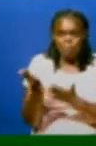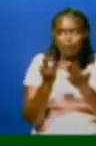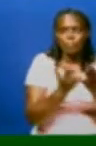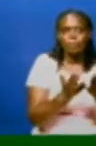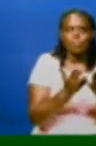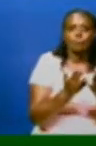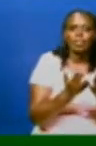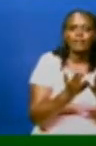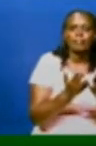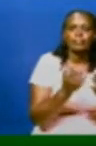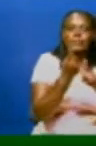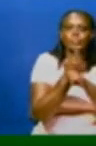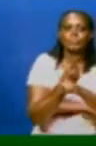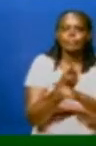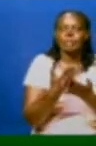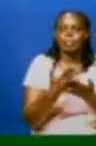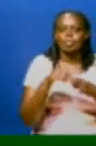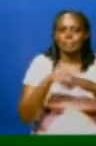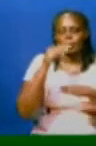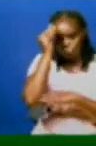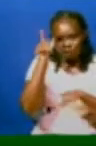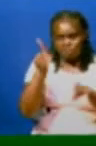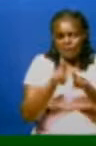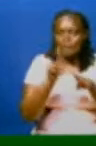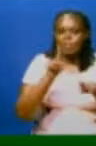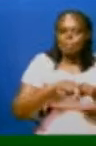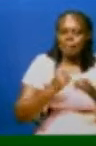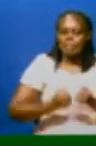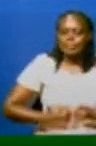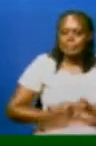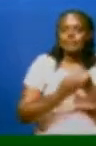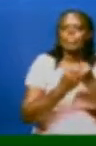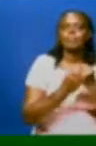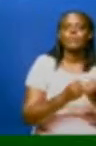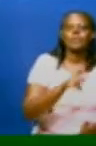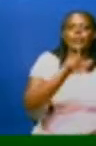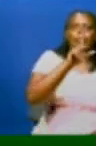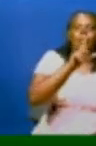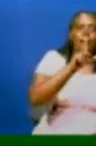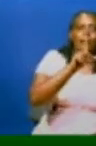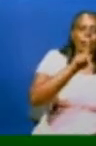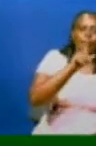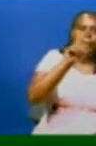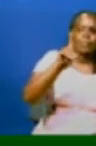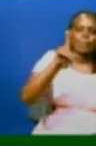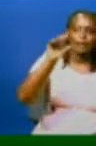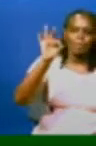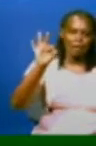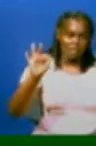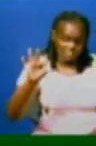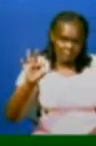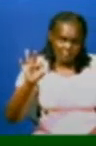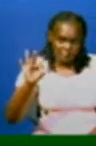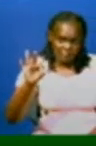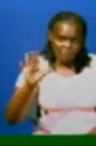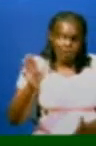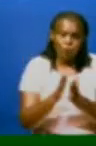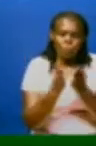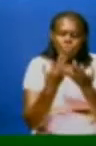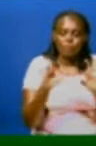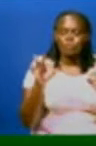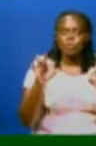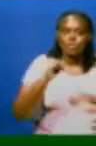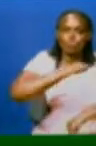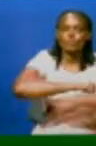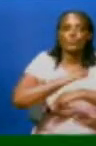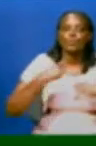of education, at the same time supporting KDF and other forces with the free uniforms,